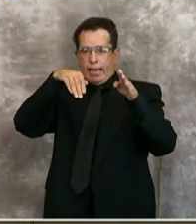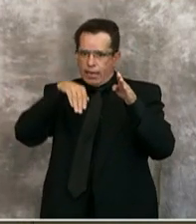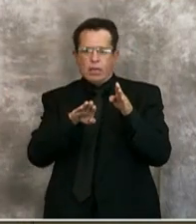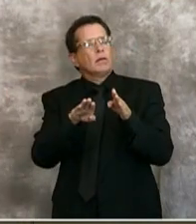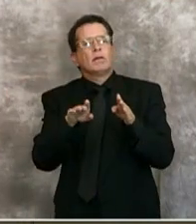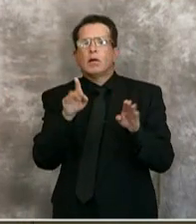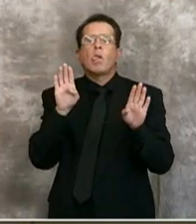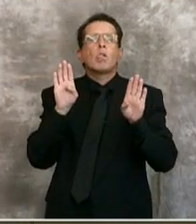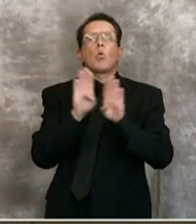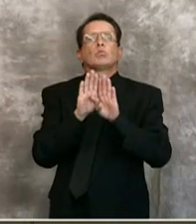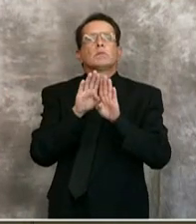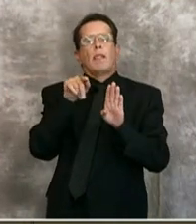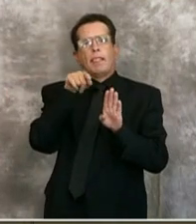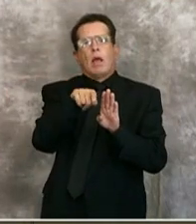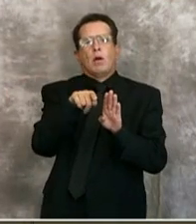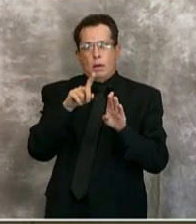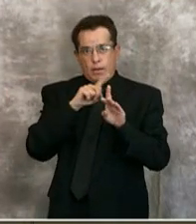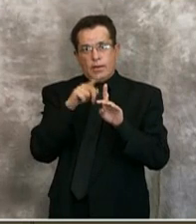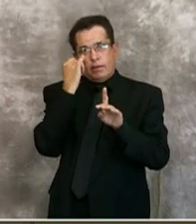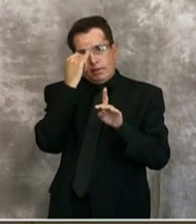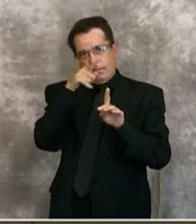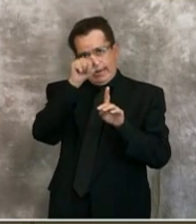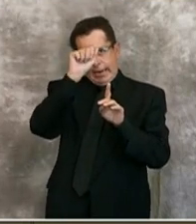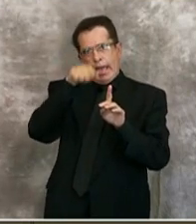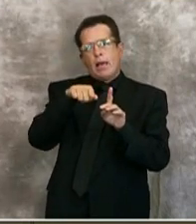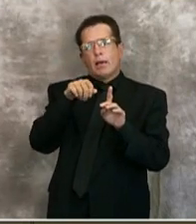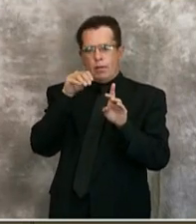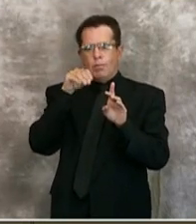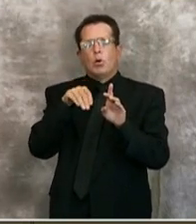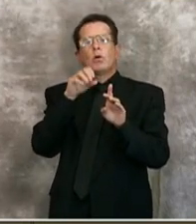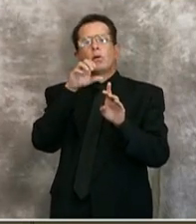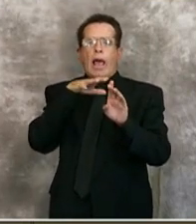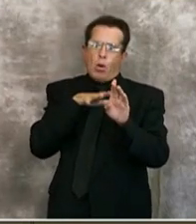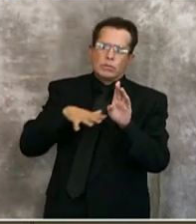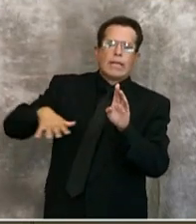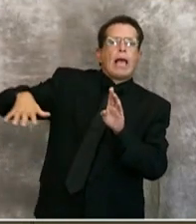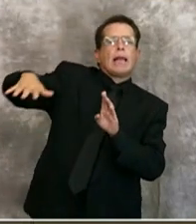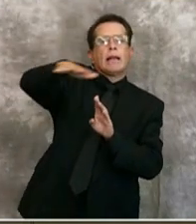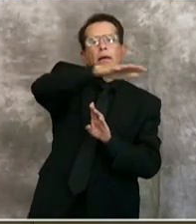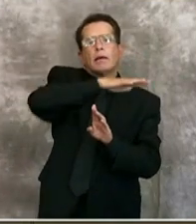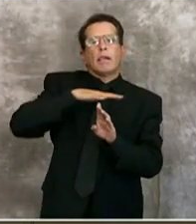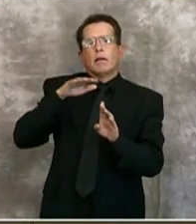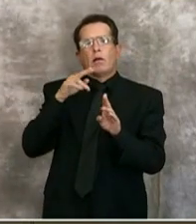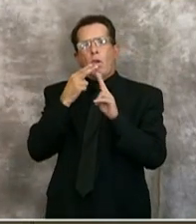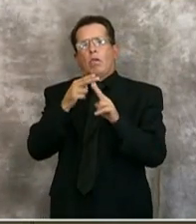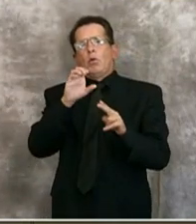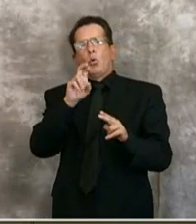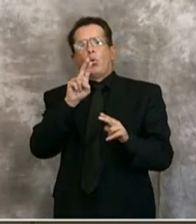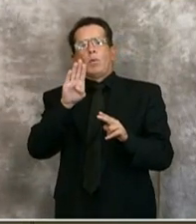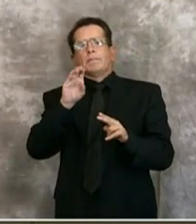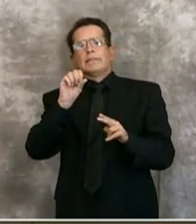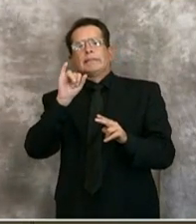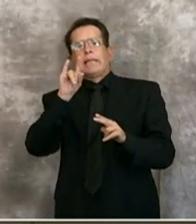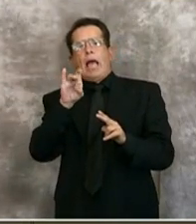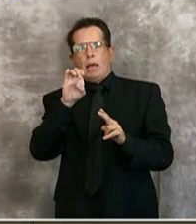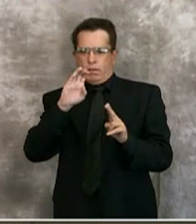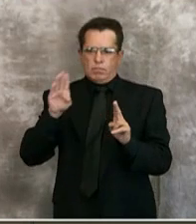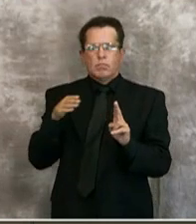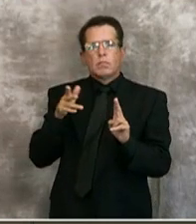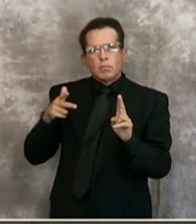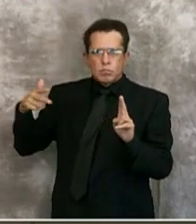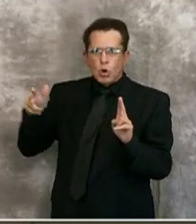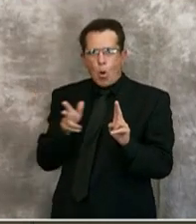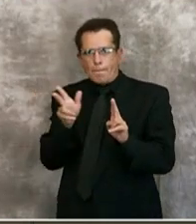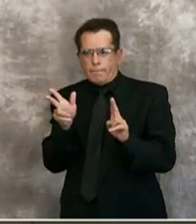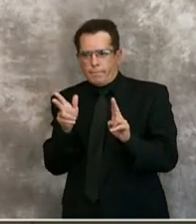be closed, but they can put up curbside business. So they can do curbside, just not,